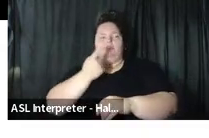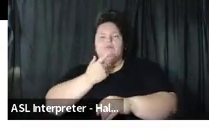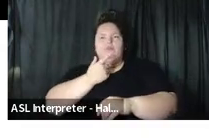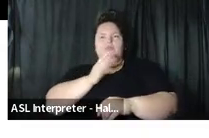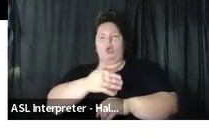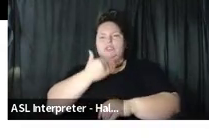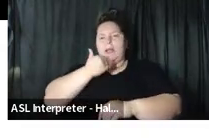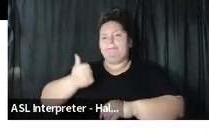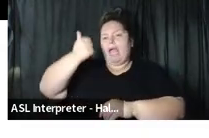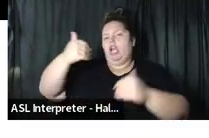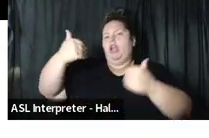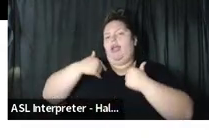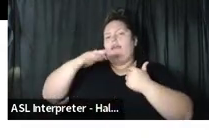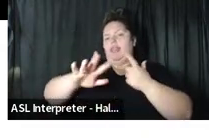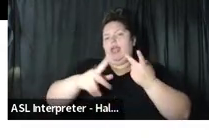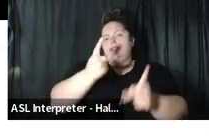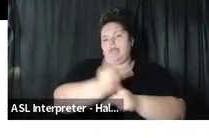better to like have those type of